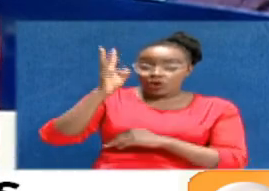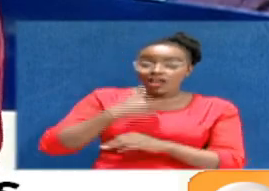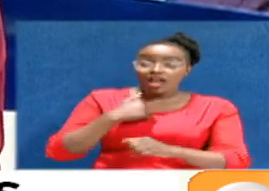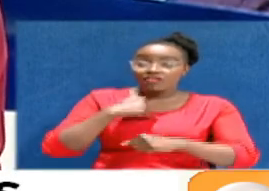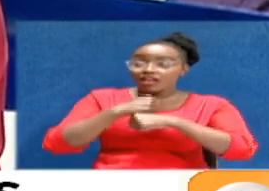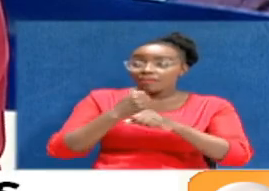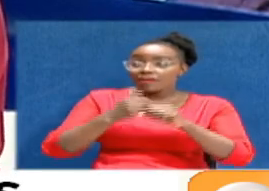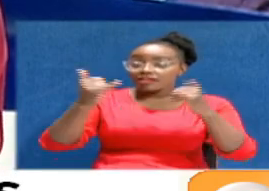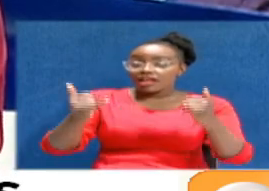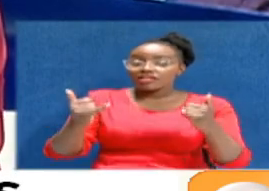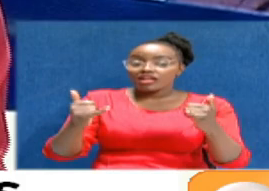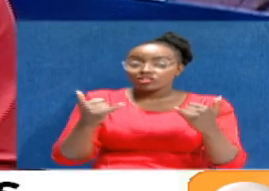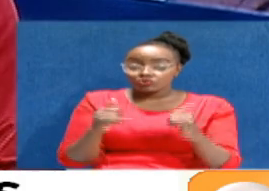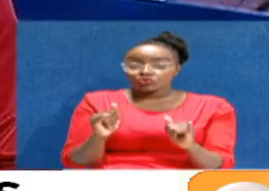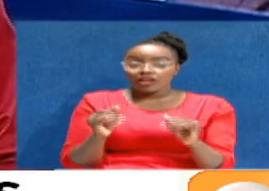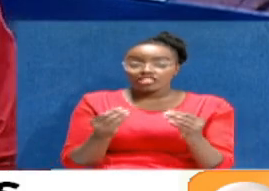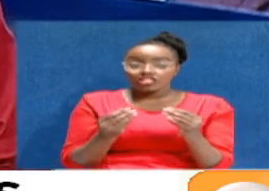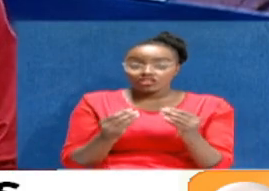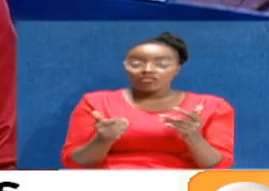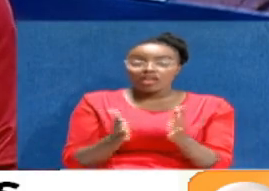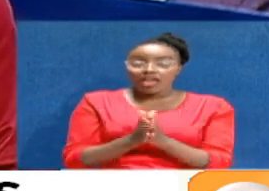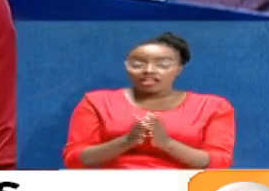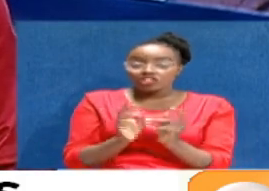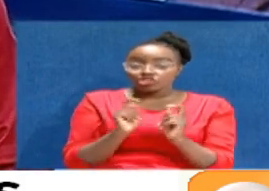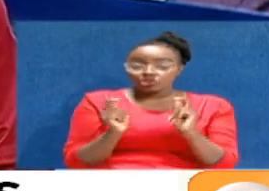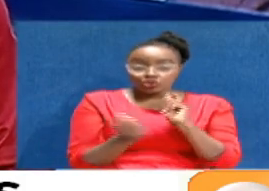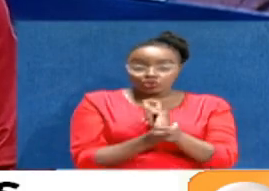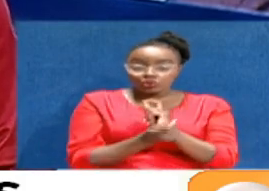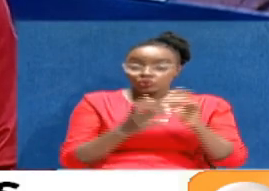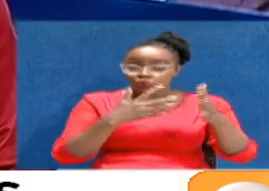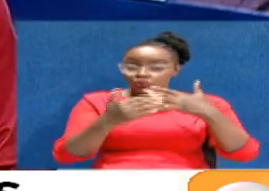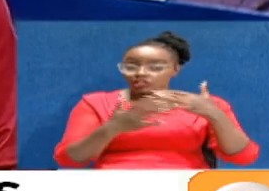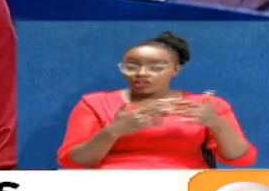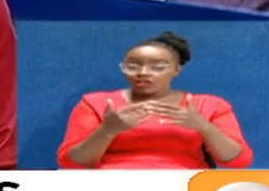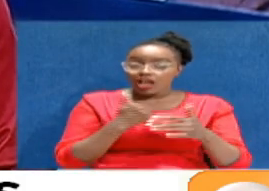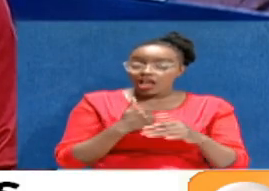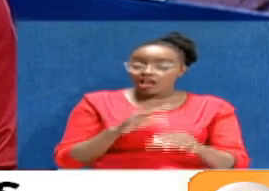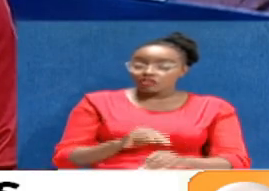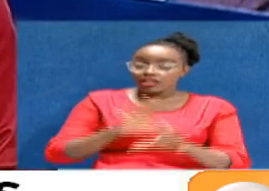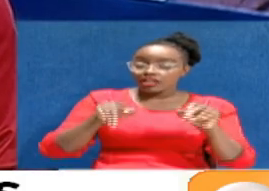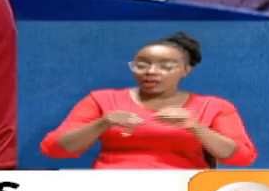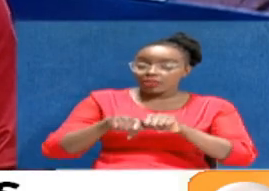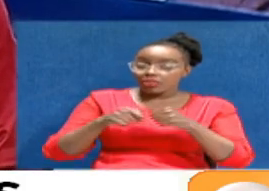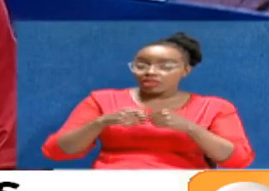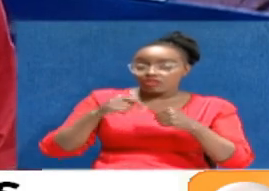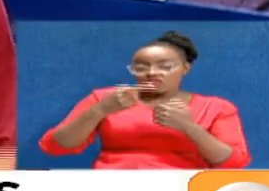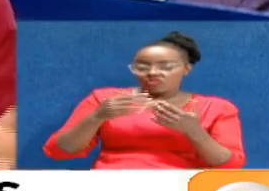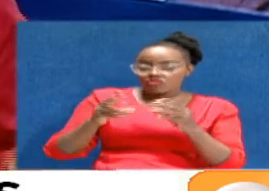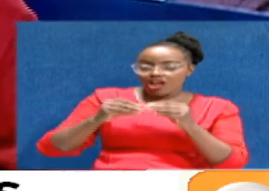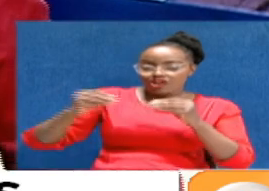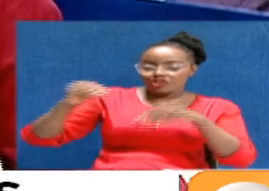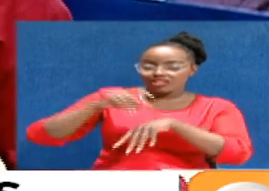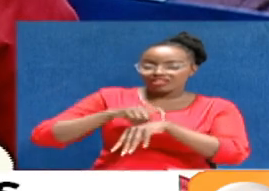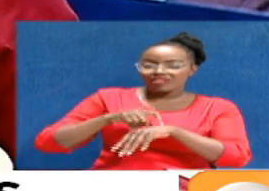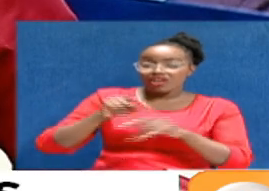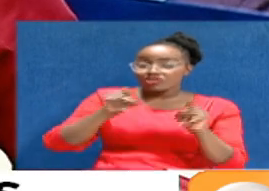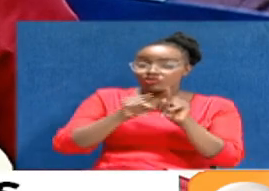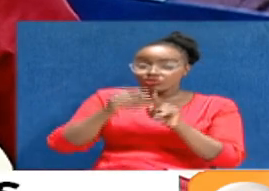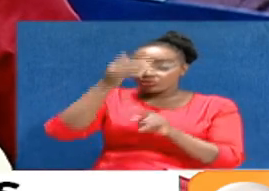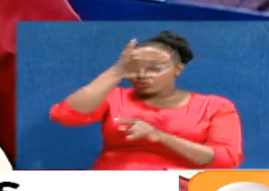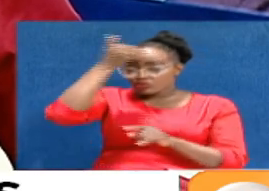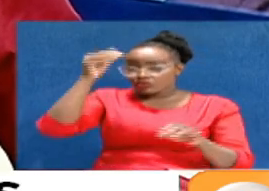being made now to sort of amend what has clearly been broken for some time. And not to